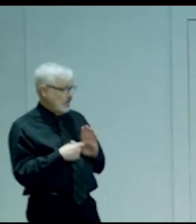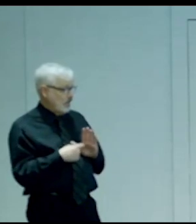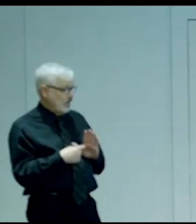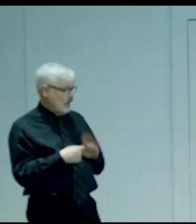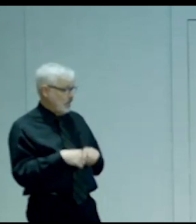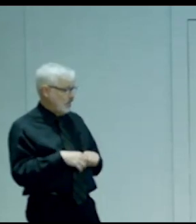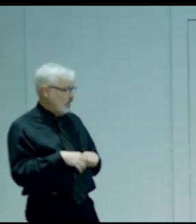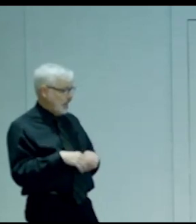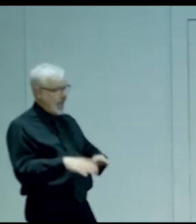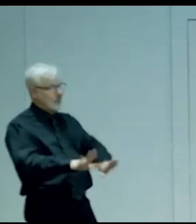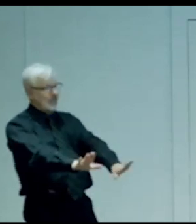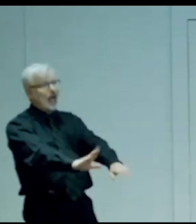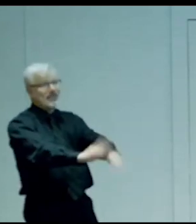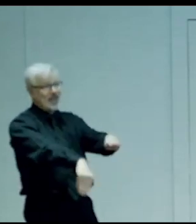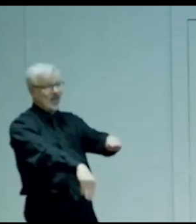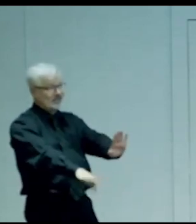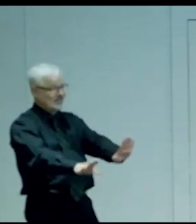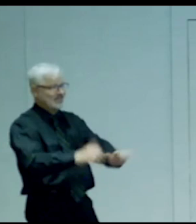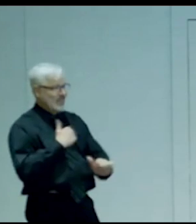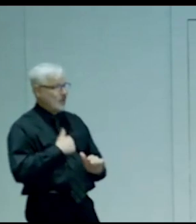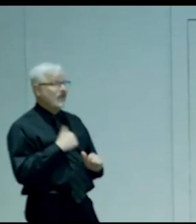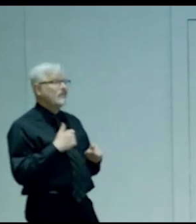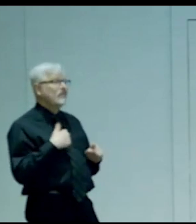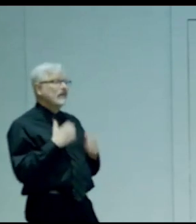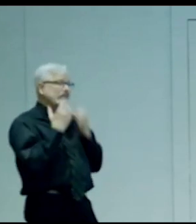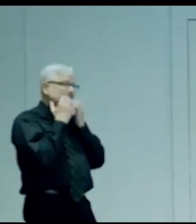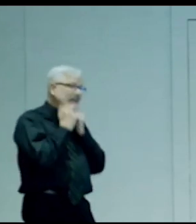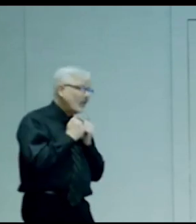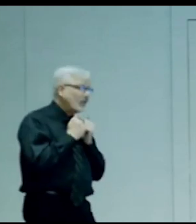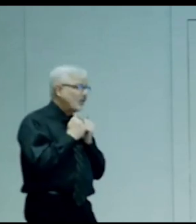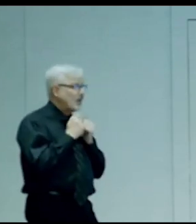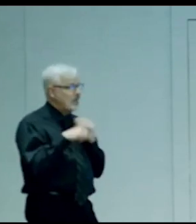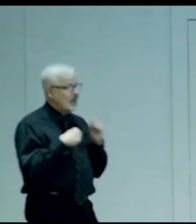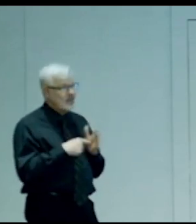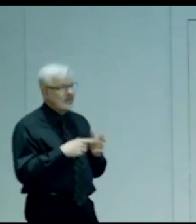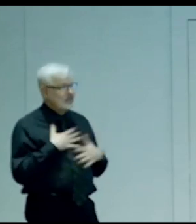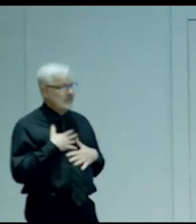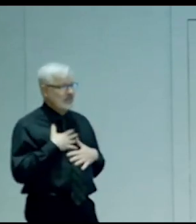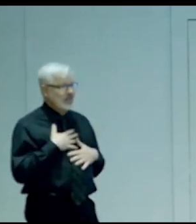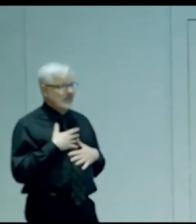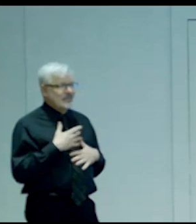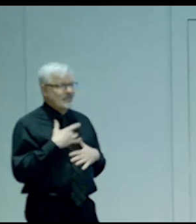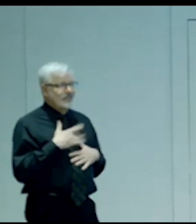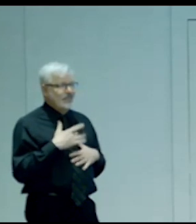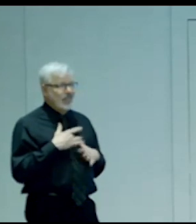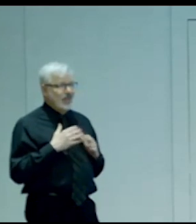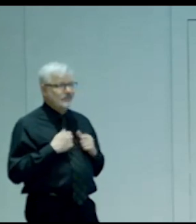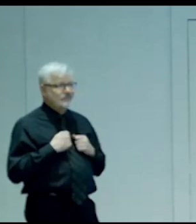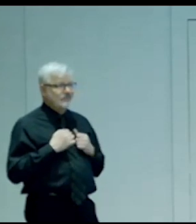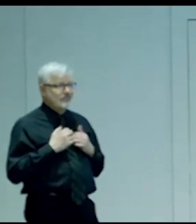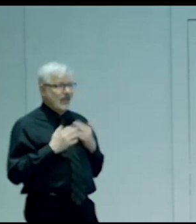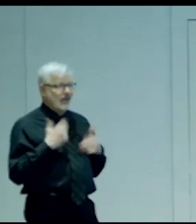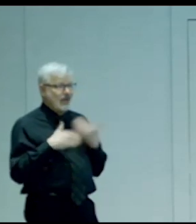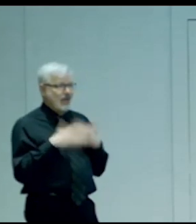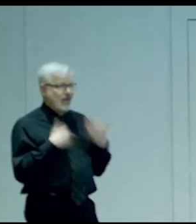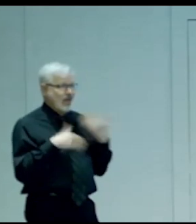with this example, sorry, I care deeply about this, and it just gets me going. And then I can't stop,